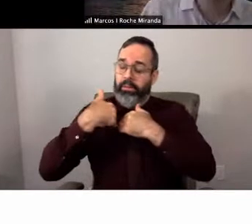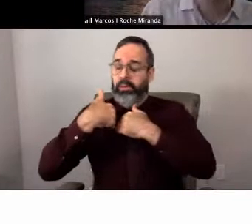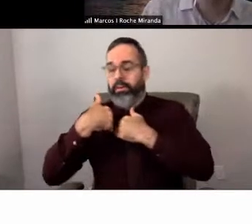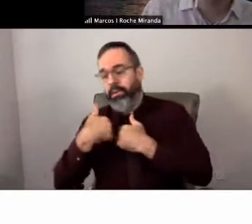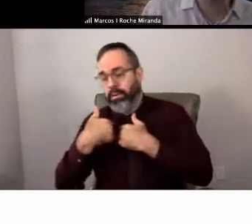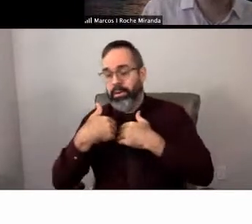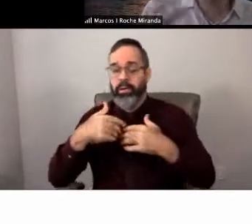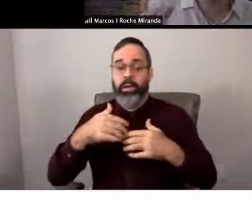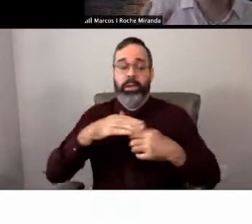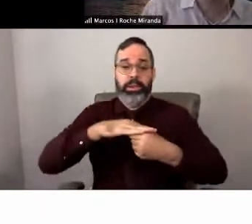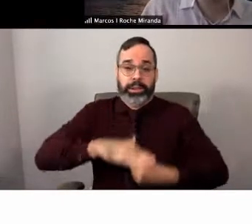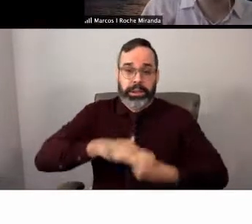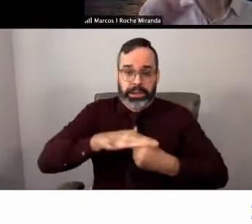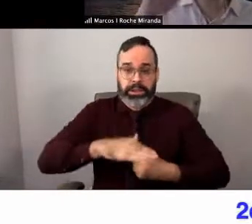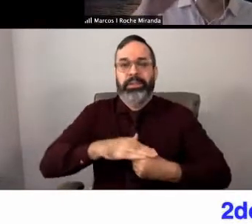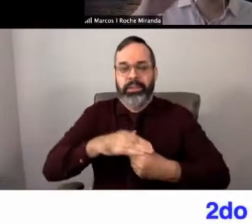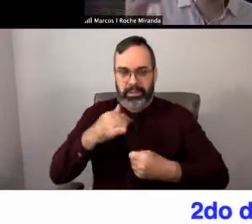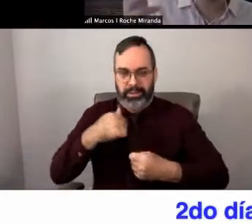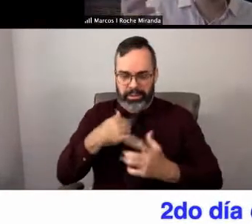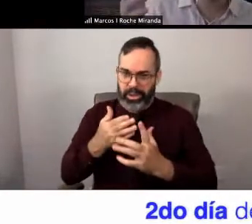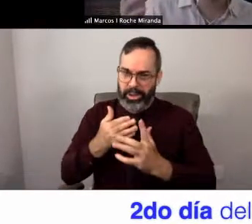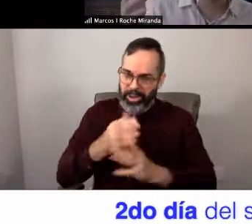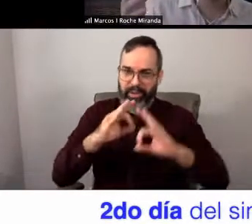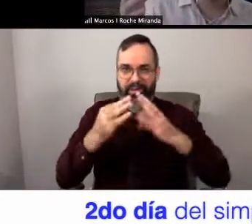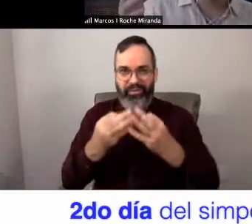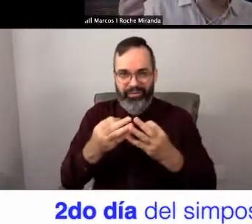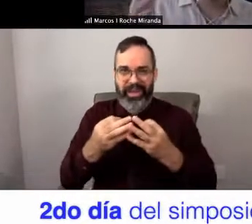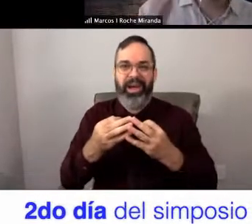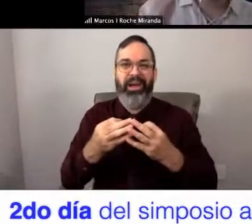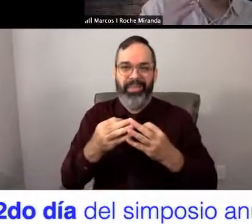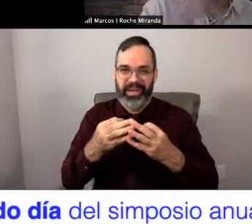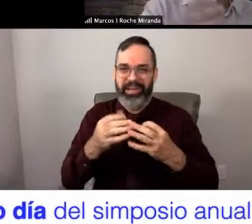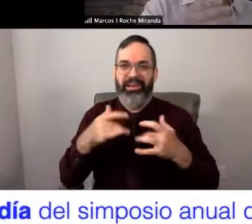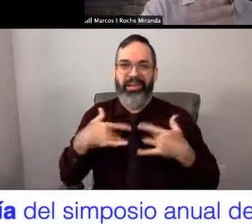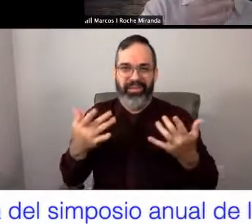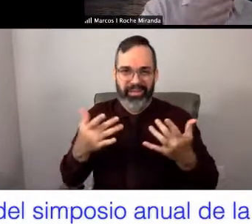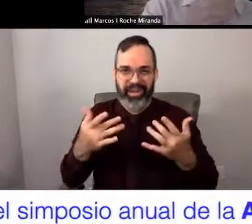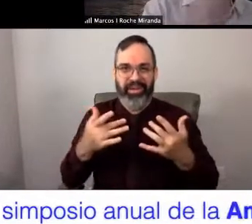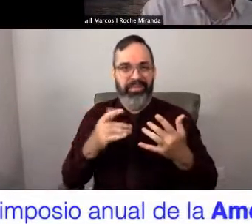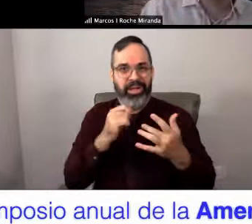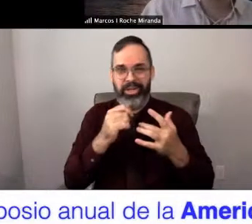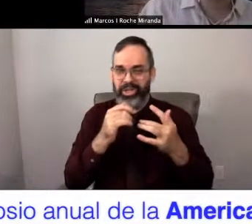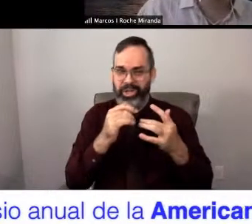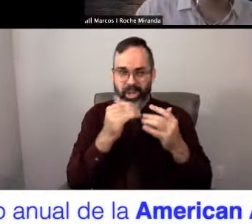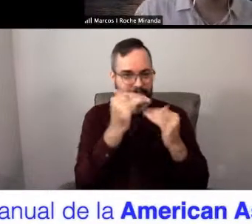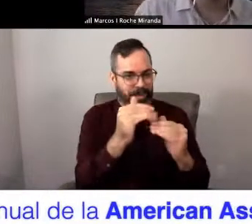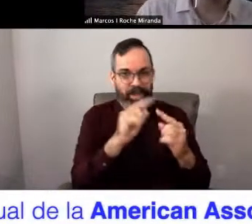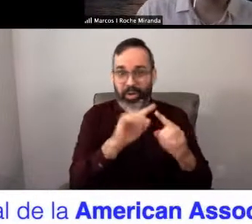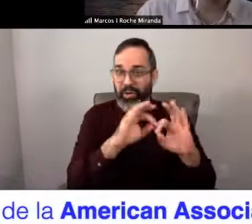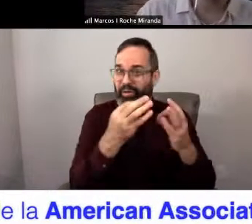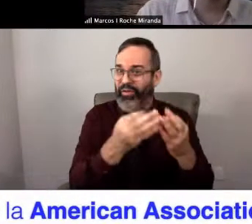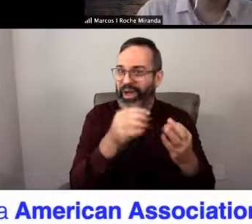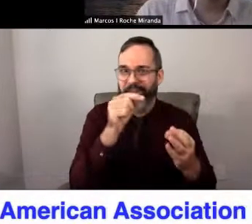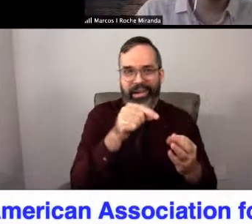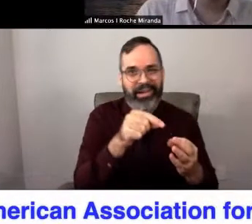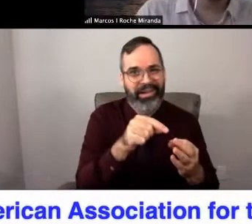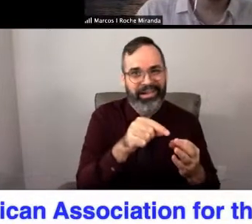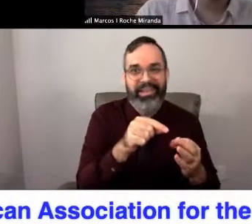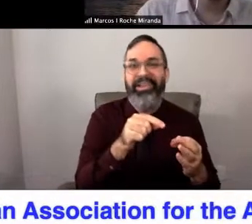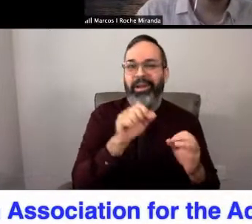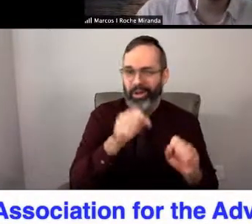expressions. I only went through a family-related event, but it does not limit to family-related events.